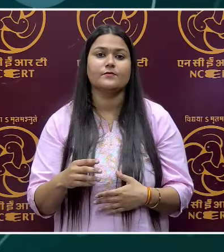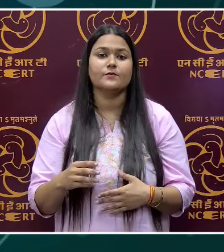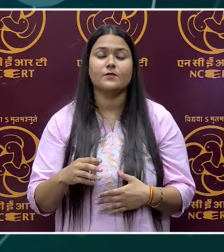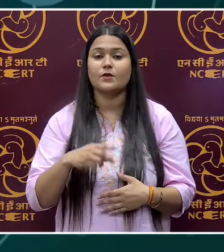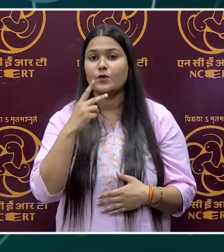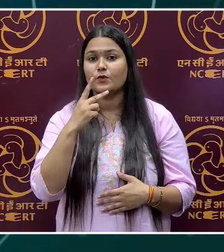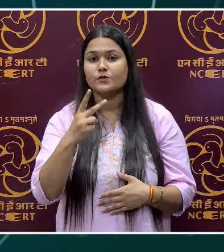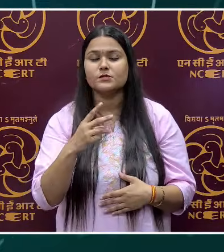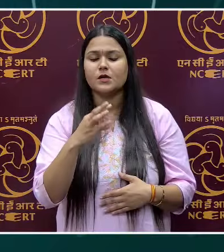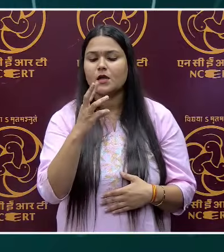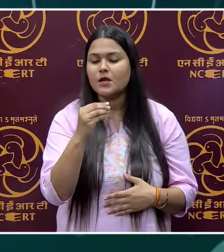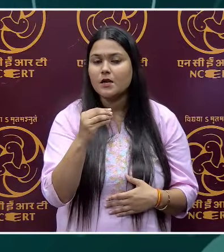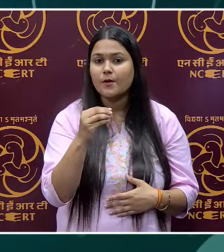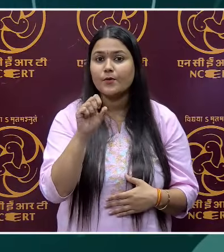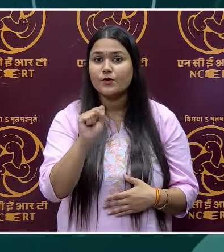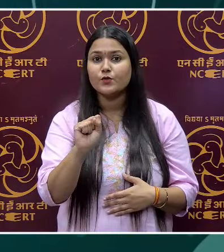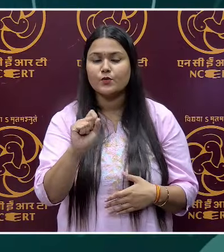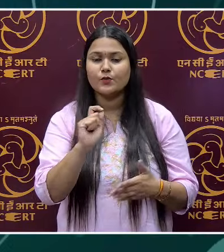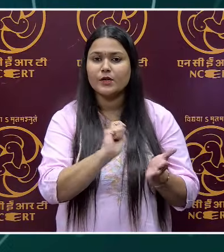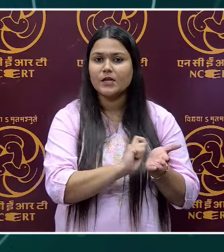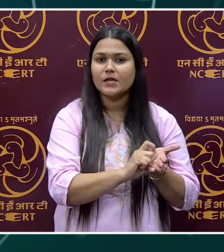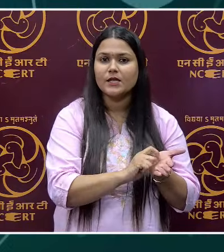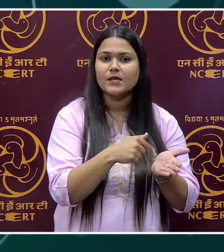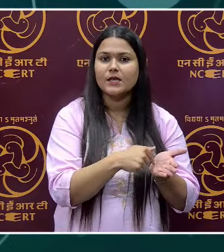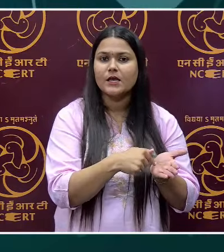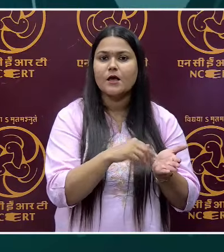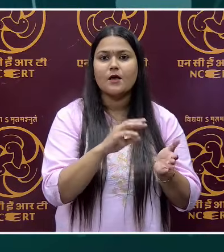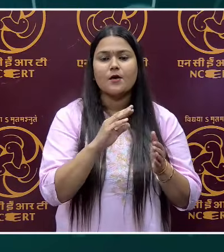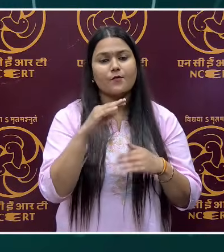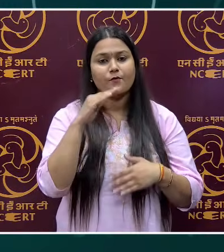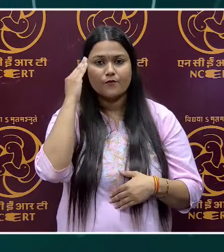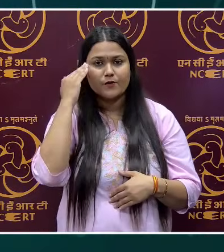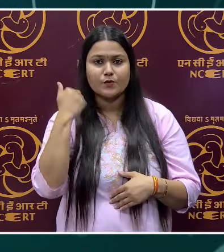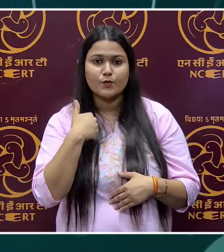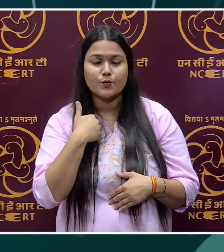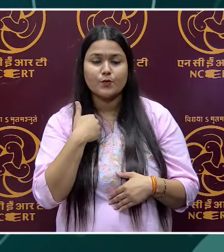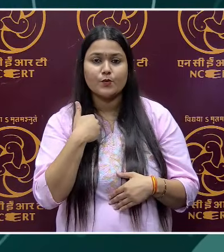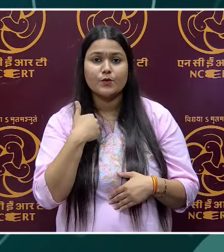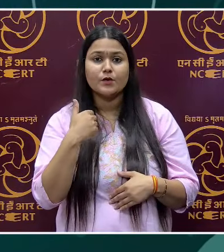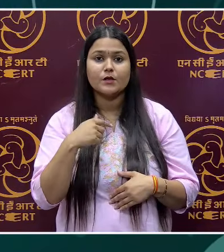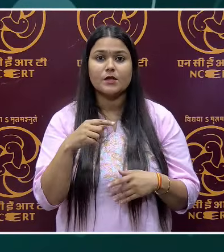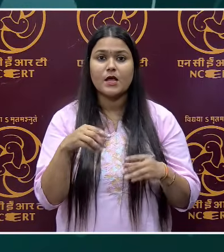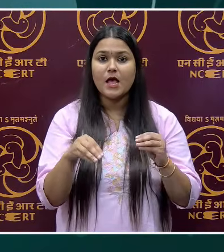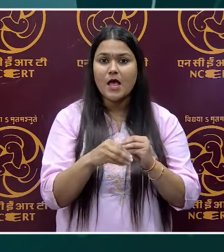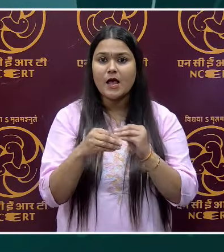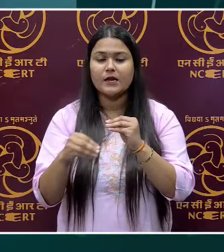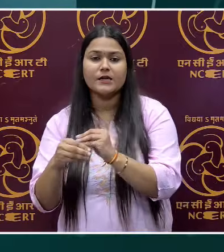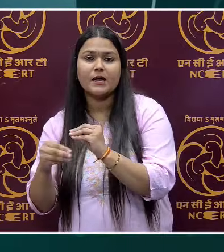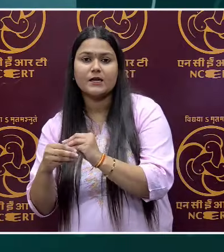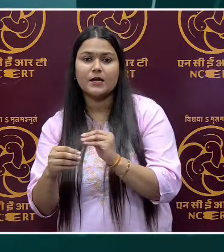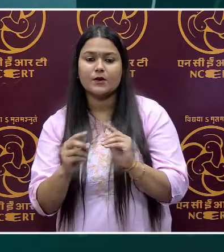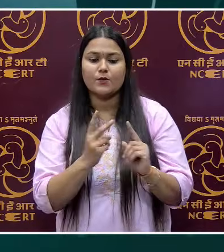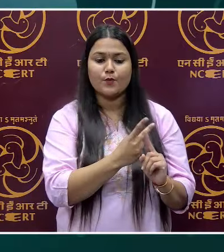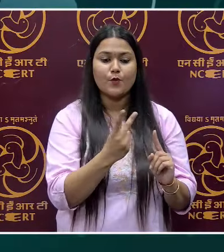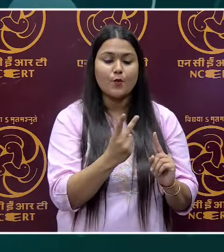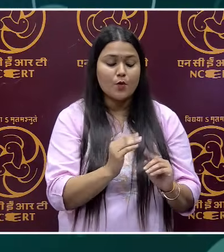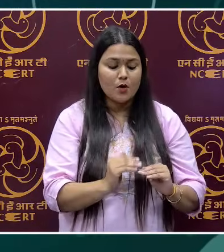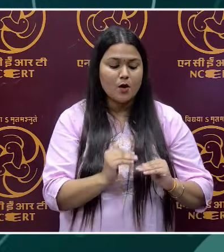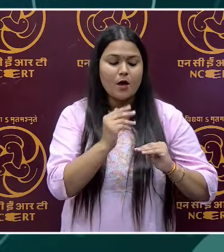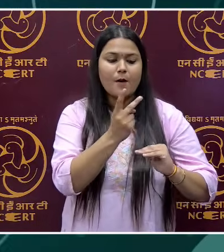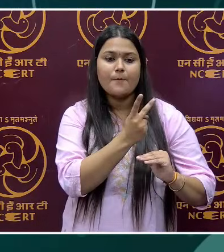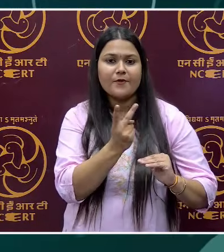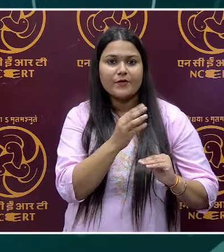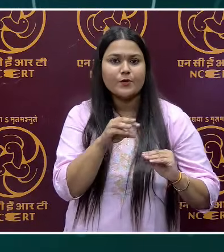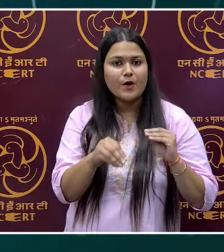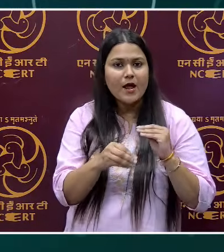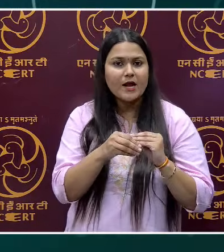what is the value it should be written here. As we know, it is the value that we have to add these the just 2. above 2 numbers. That means 1